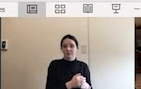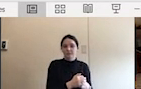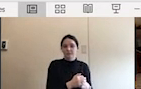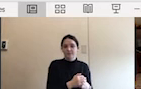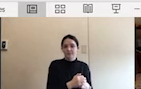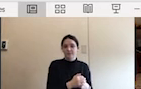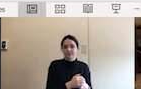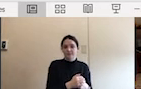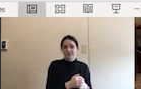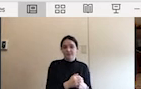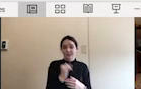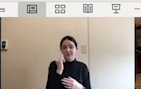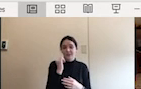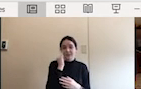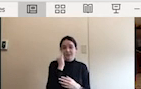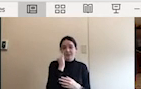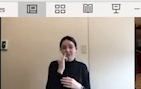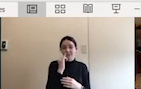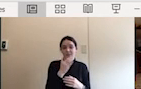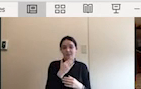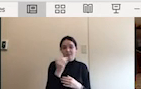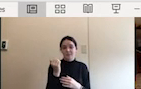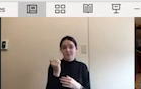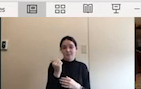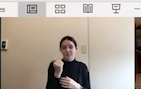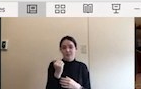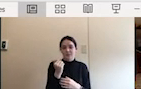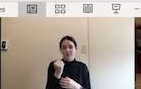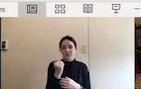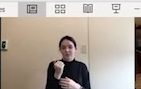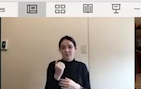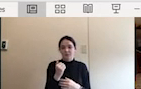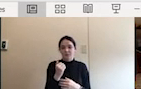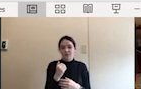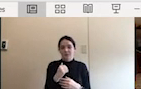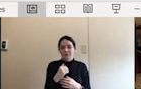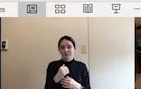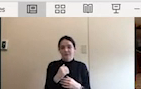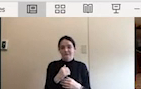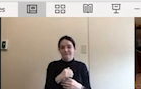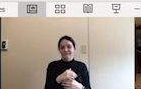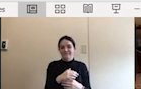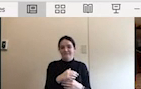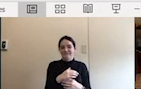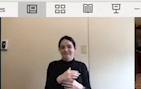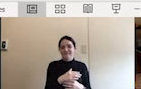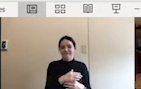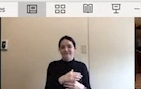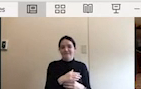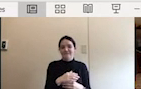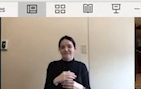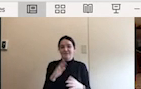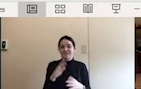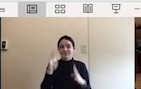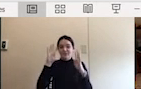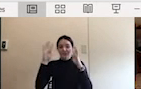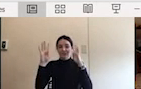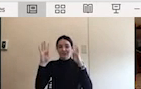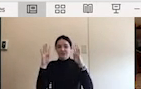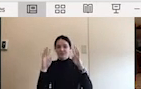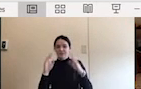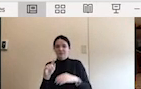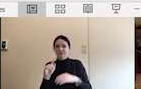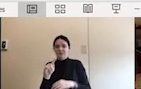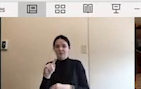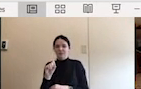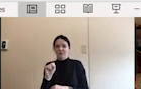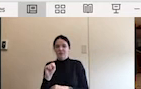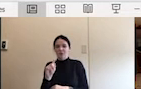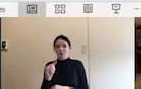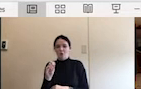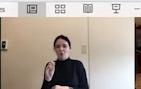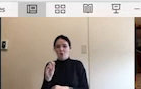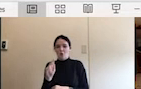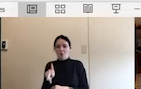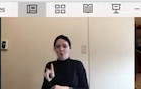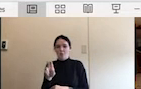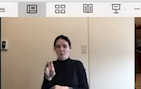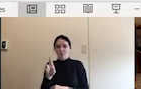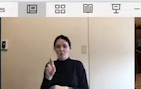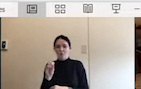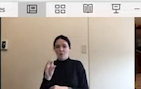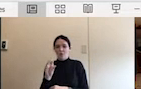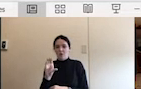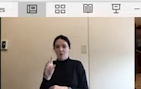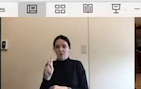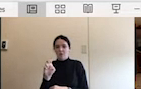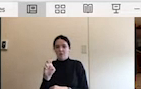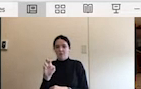step further, NASA's used the same idea, and they've created what are known as Stomp Rock. So they use the same idea of a bottle